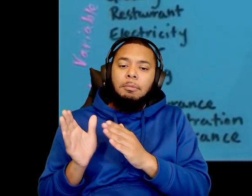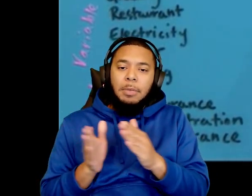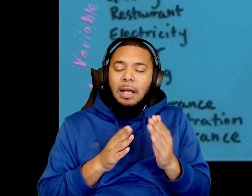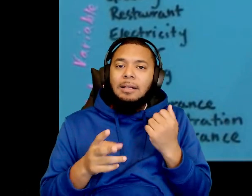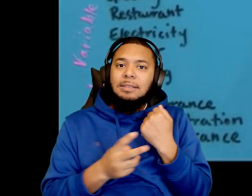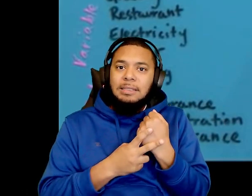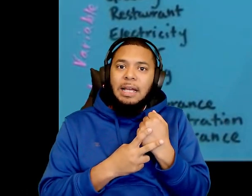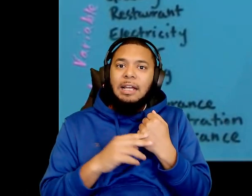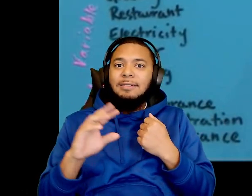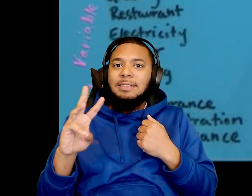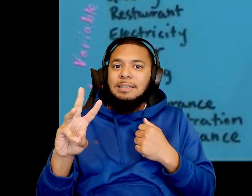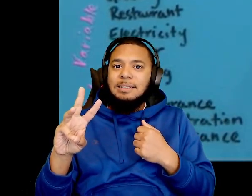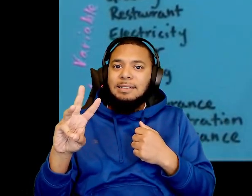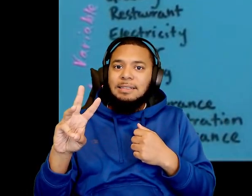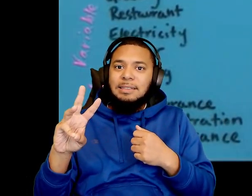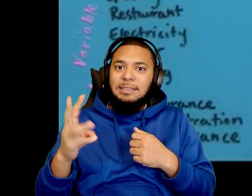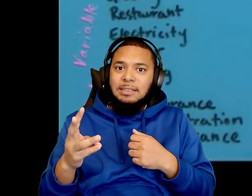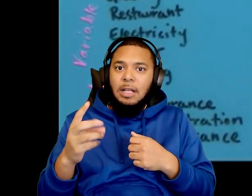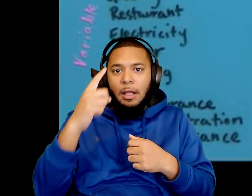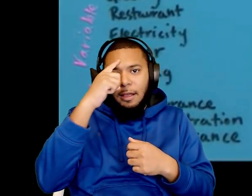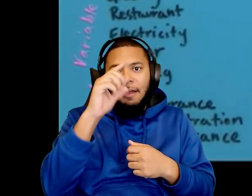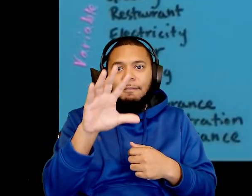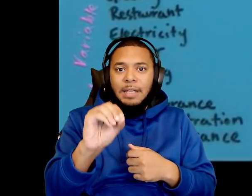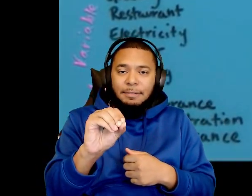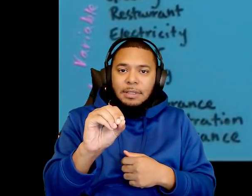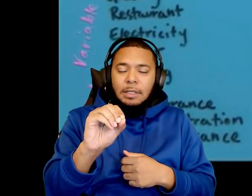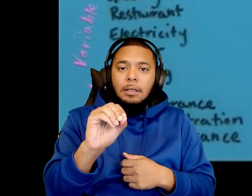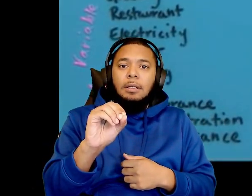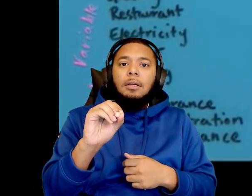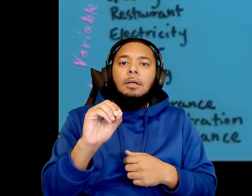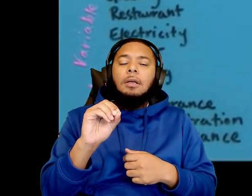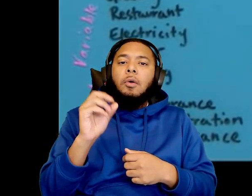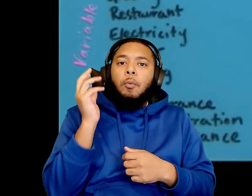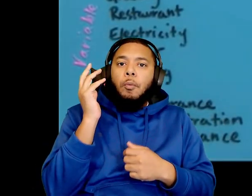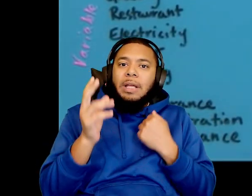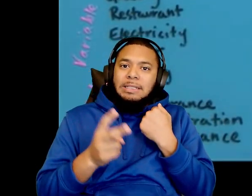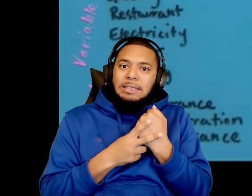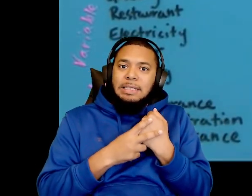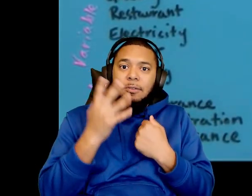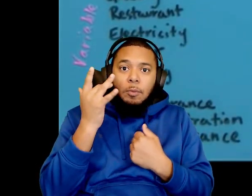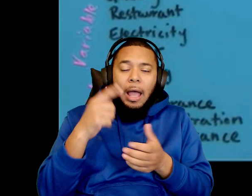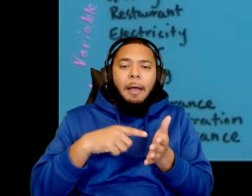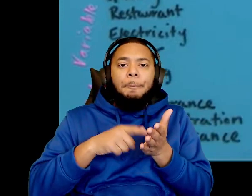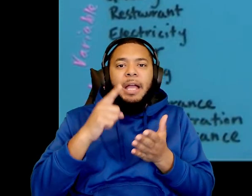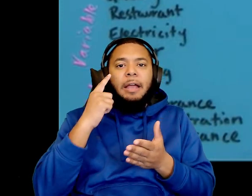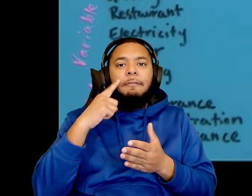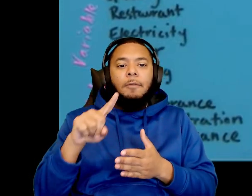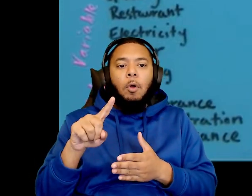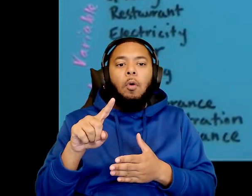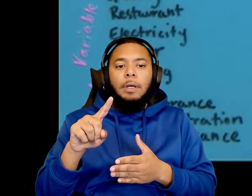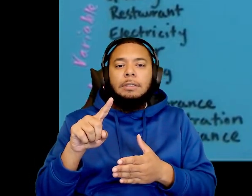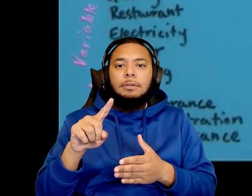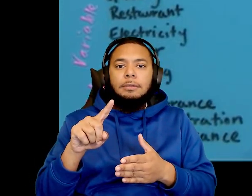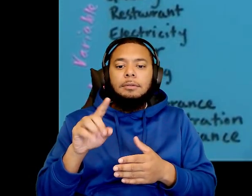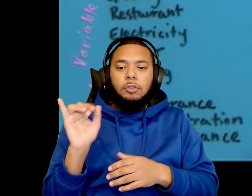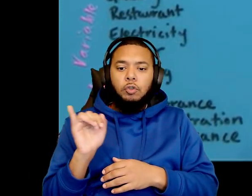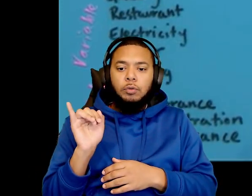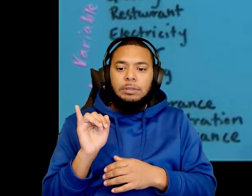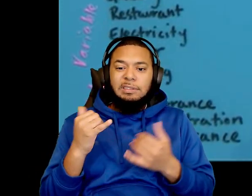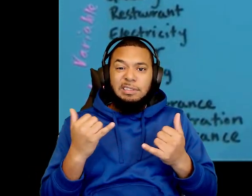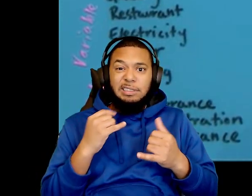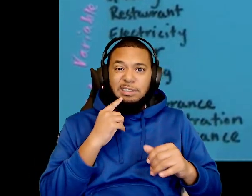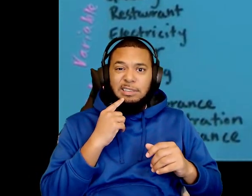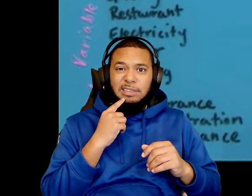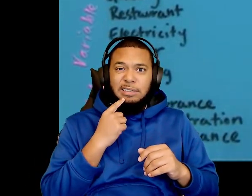saving $6.50 every month to pay for my car registration. Finally, the big one.